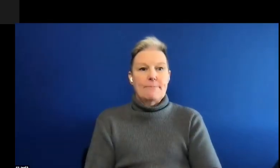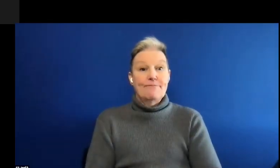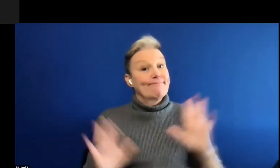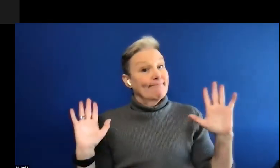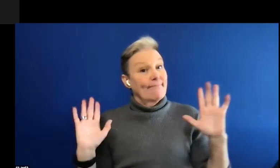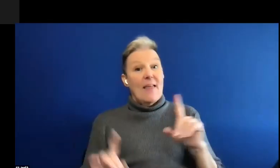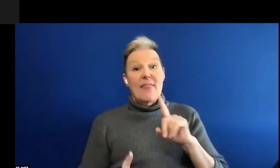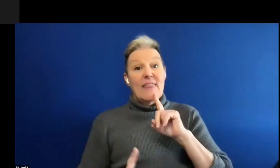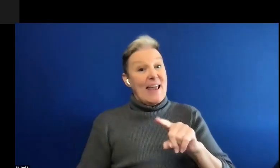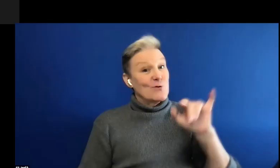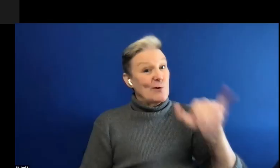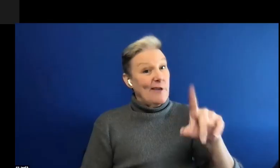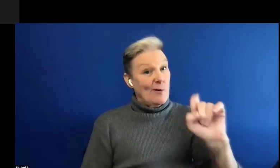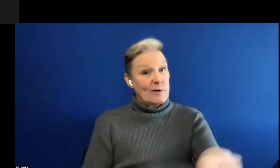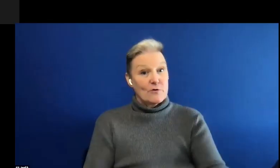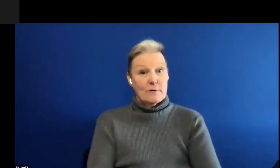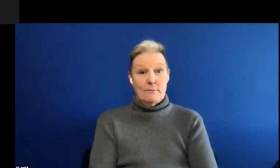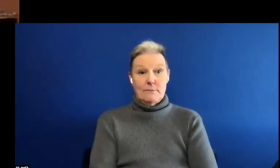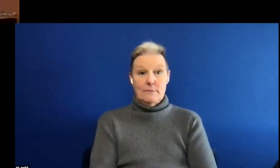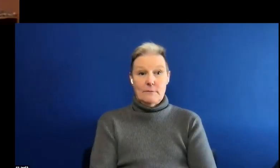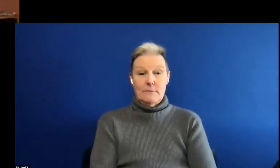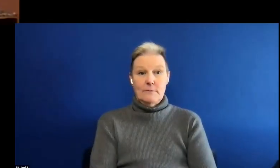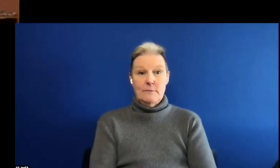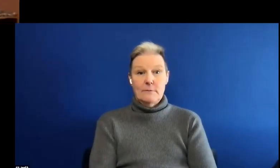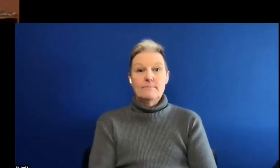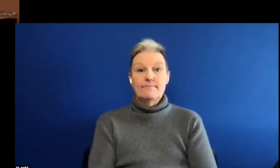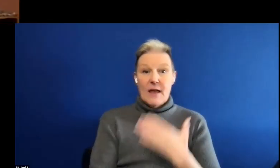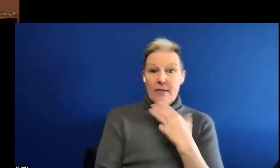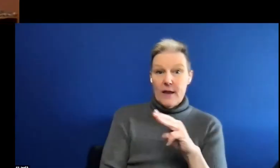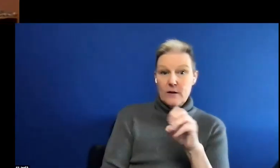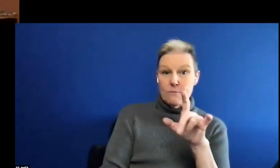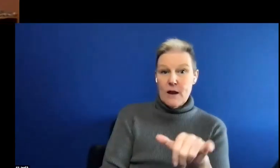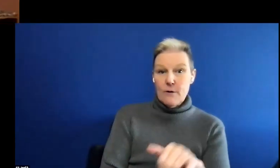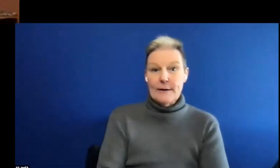that's the answer to that question. Okay, thank you, Mary. Okay,